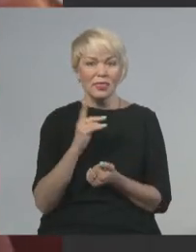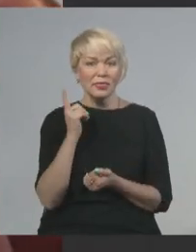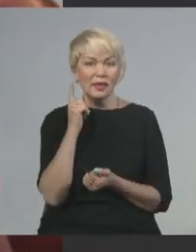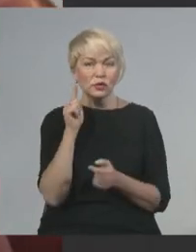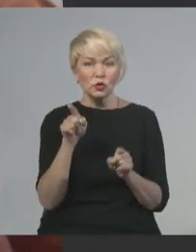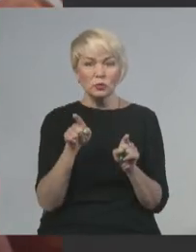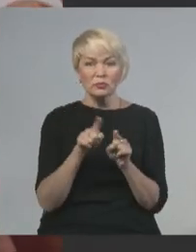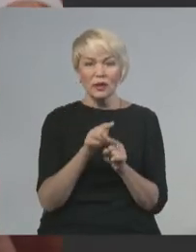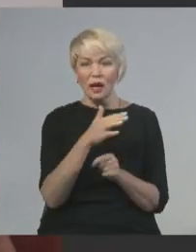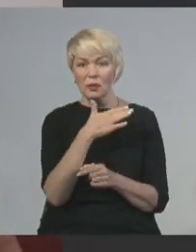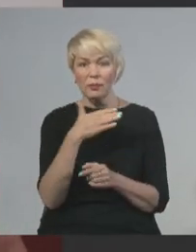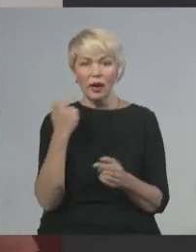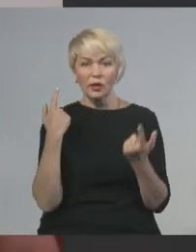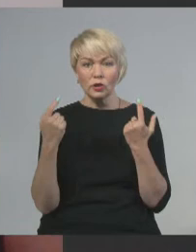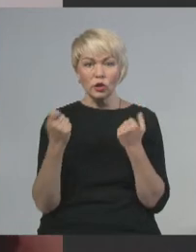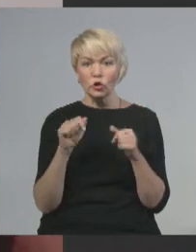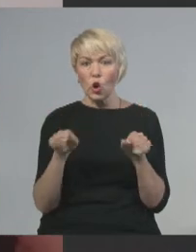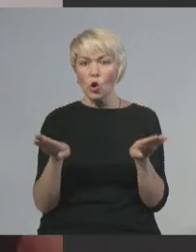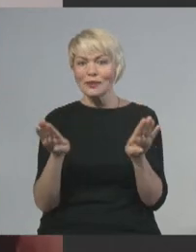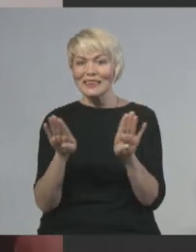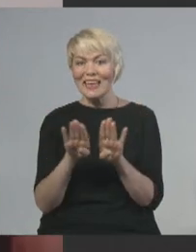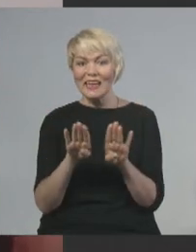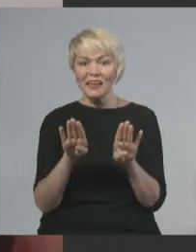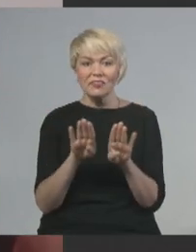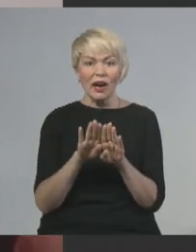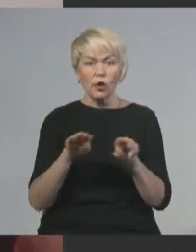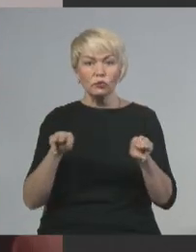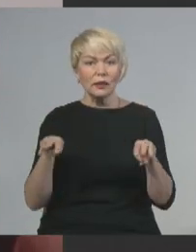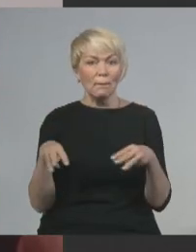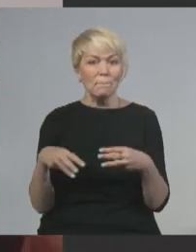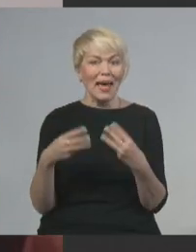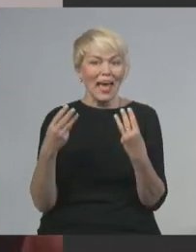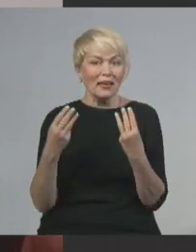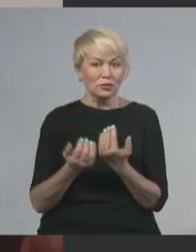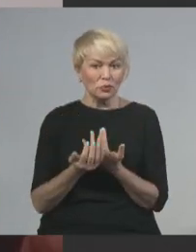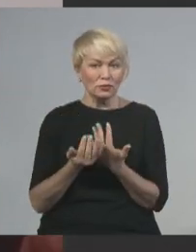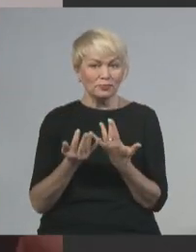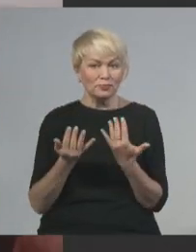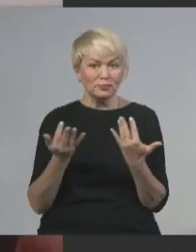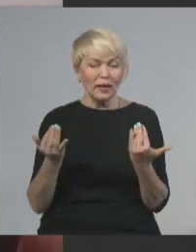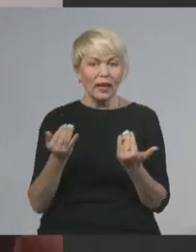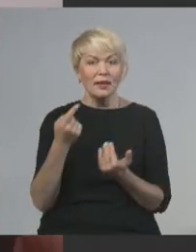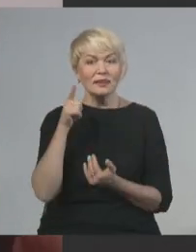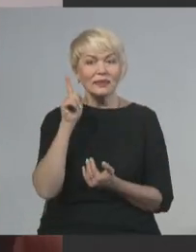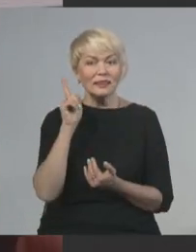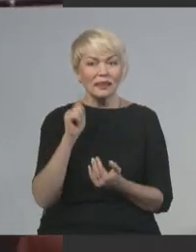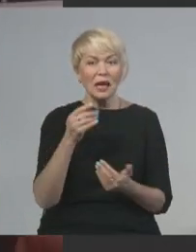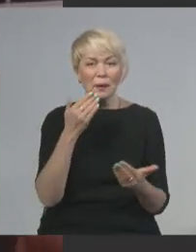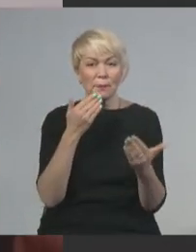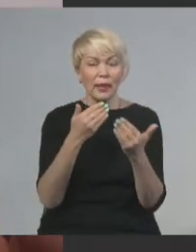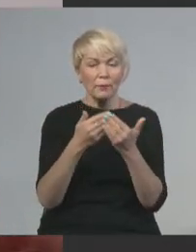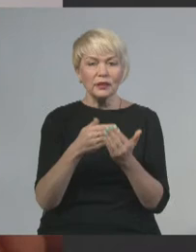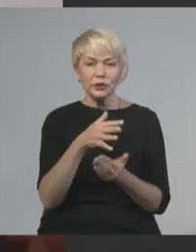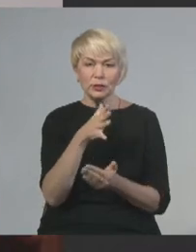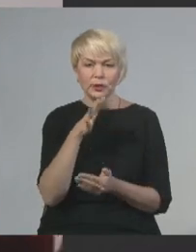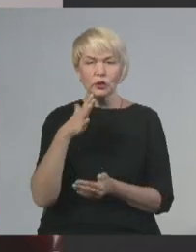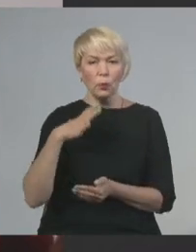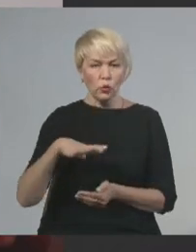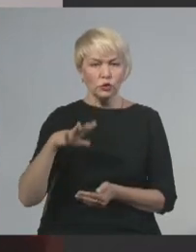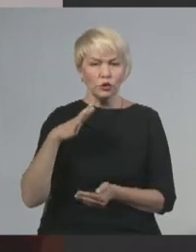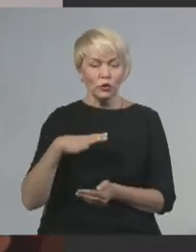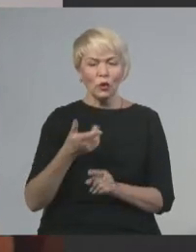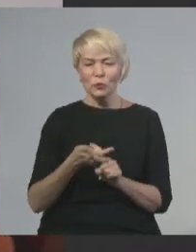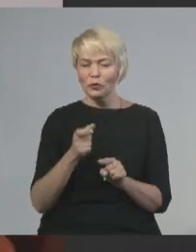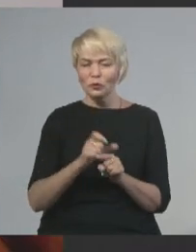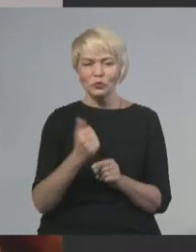publication but i think that is something we have to expect in the coming months thank you camille i think it's a very important